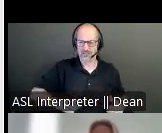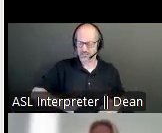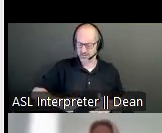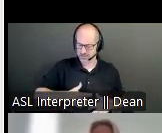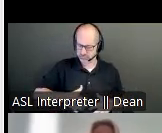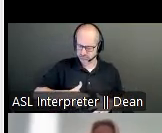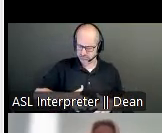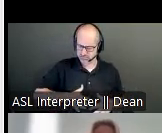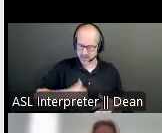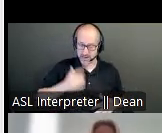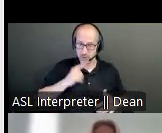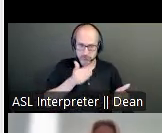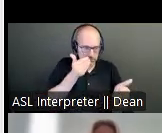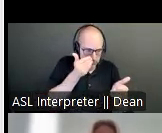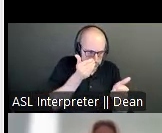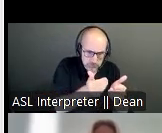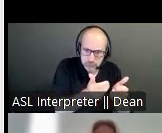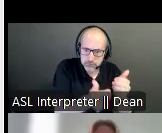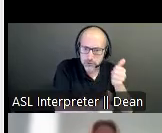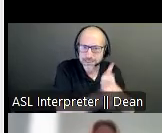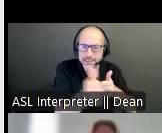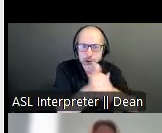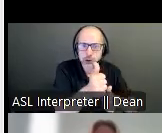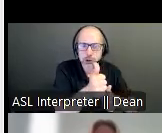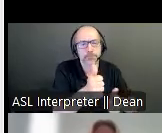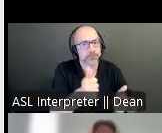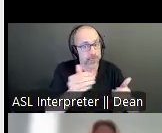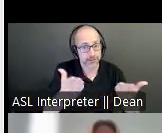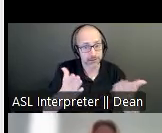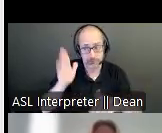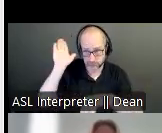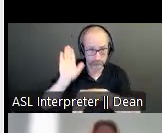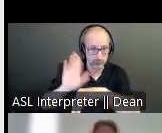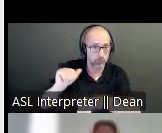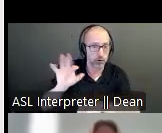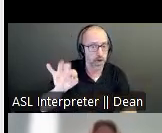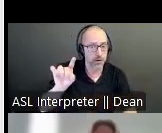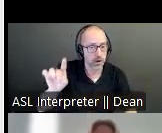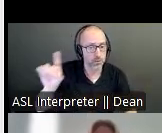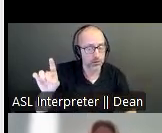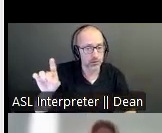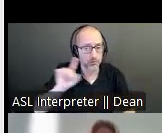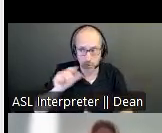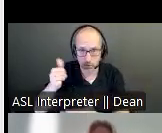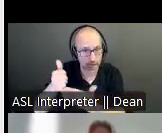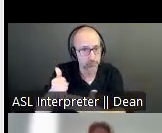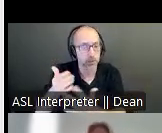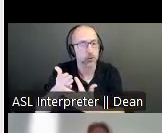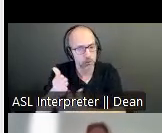imminent danger, then I highly suggest you call 911 for help through law